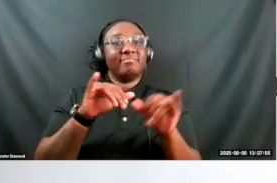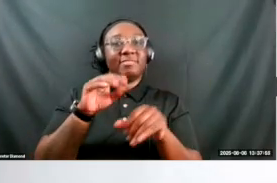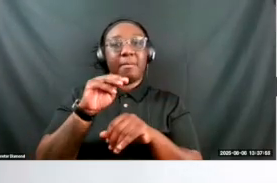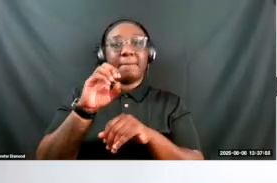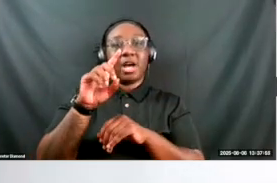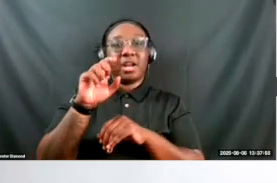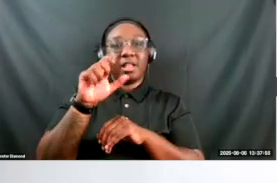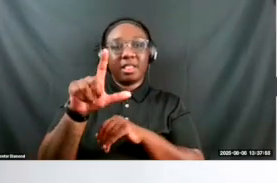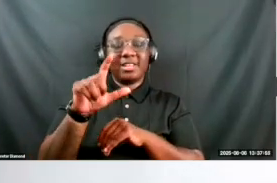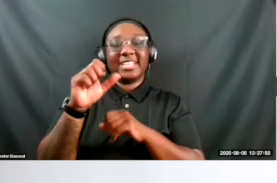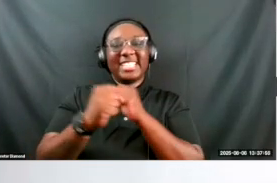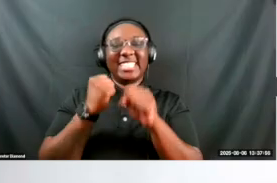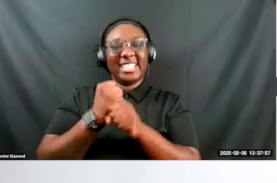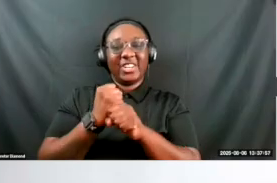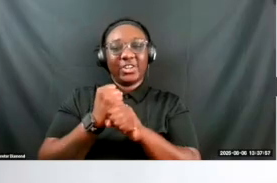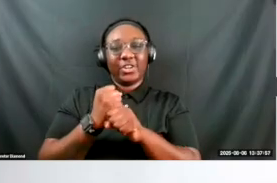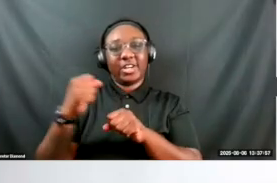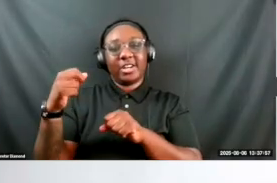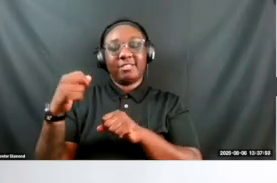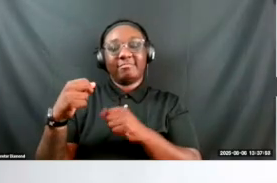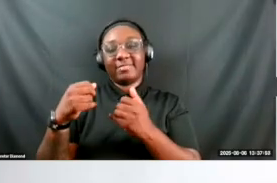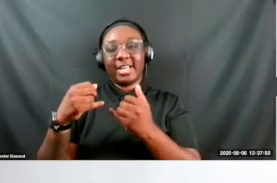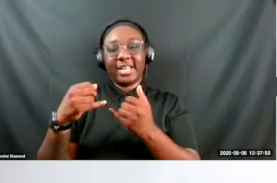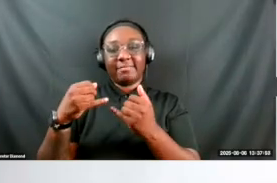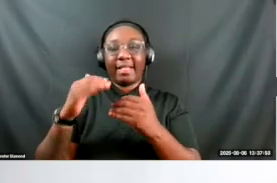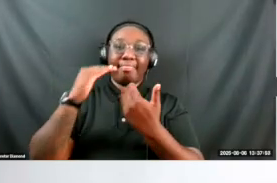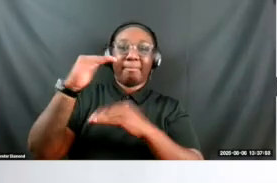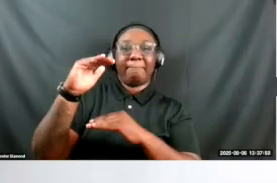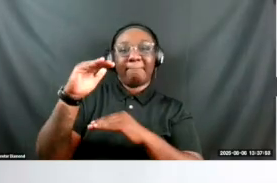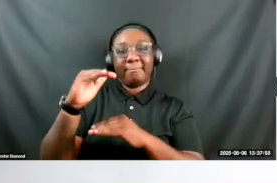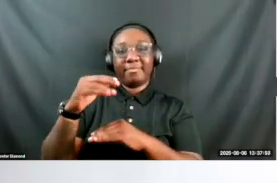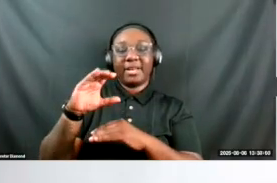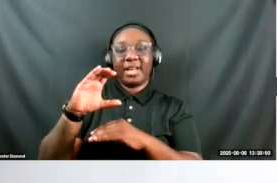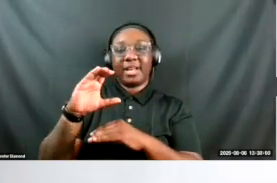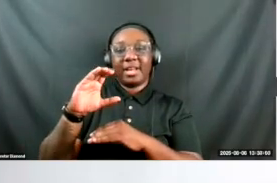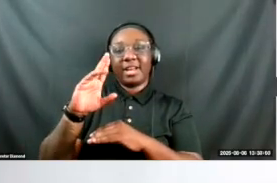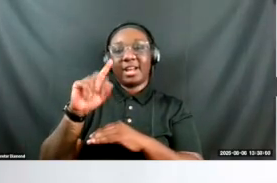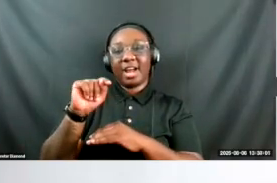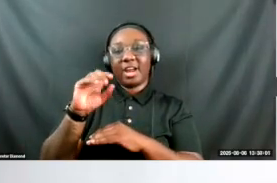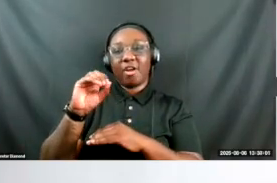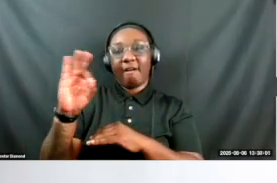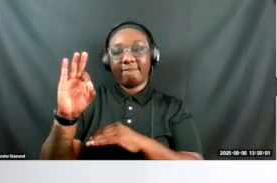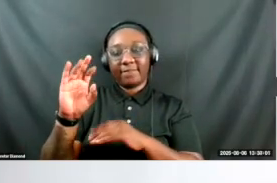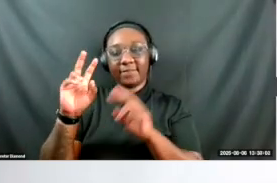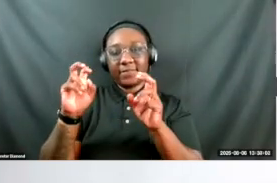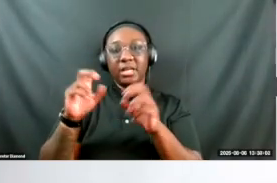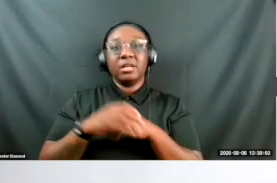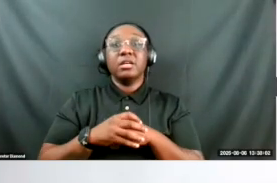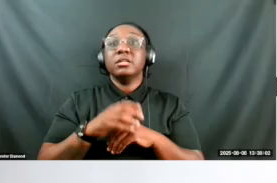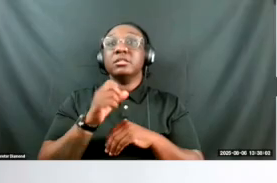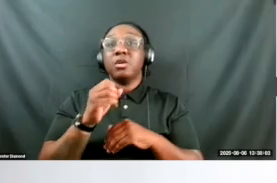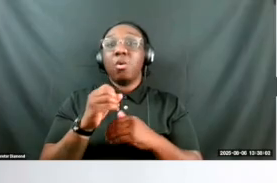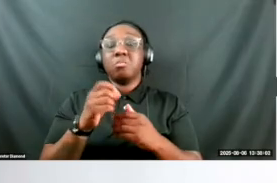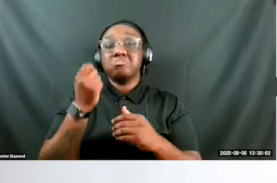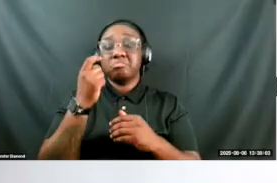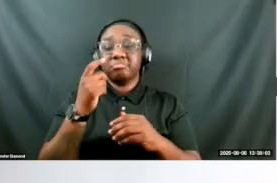To participate in Clean Cars for All, participants must scrap an older vehicle. Currently, the different administrators differ on requirements for